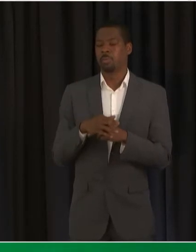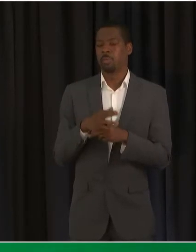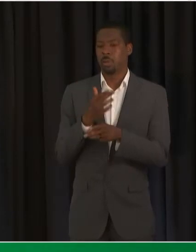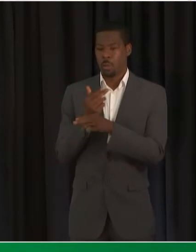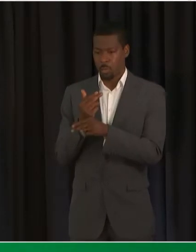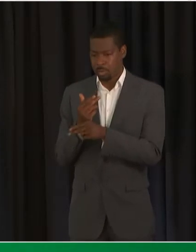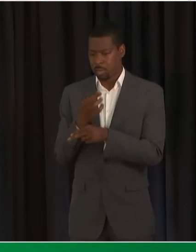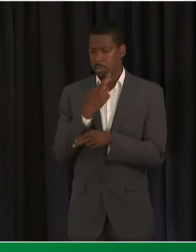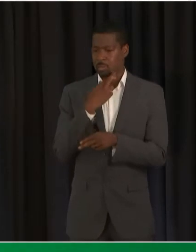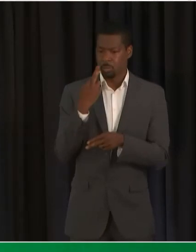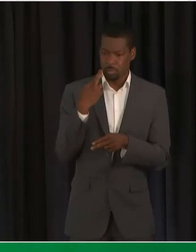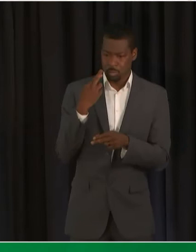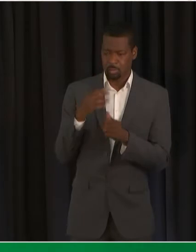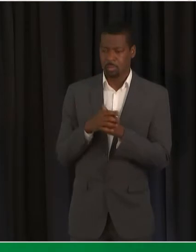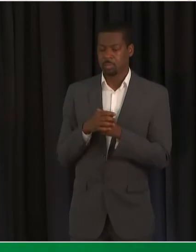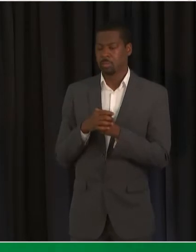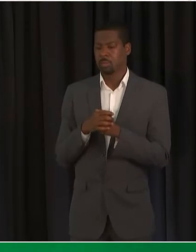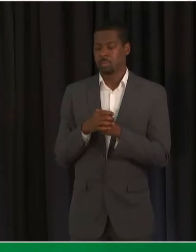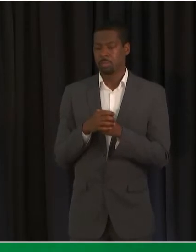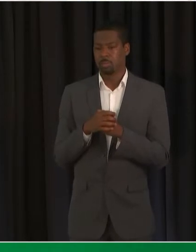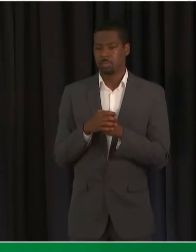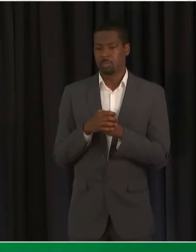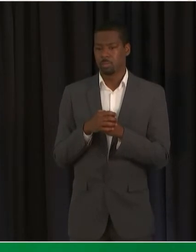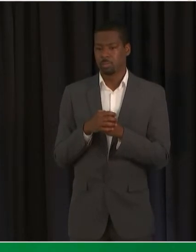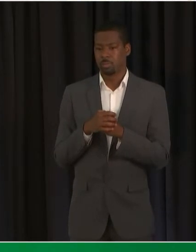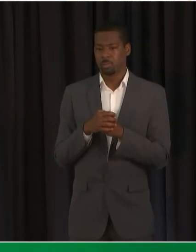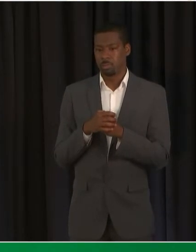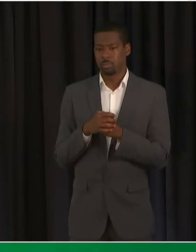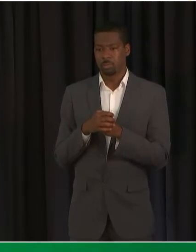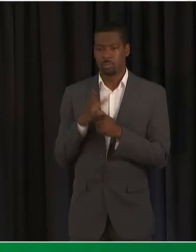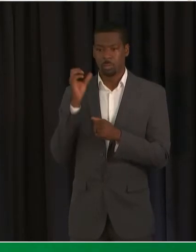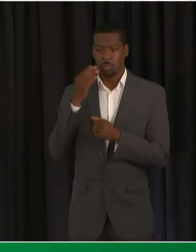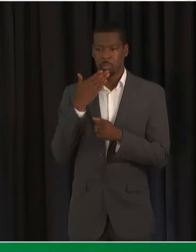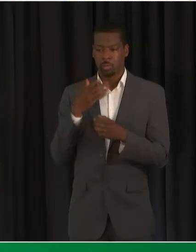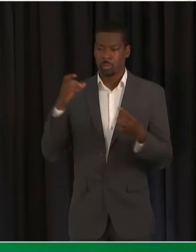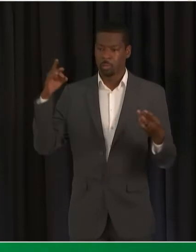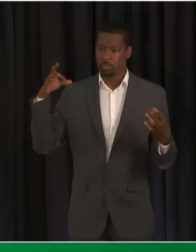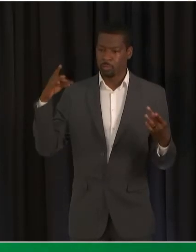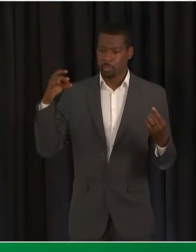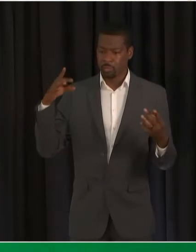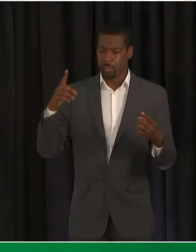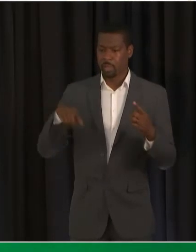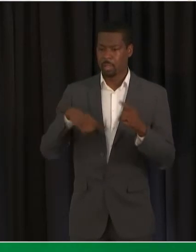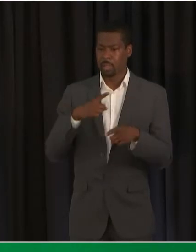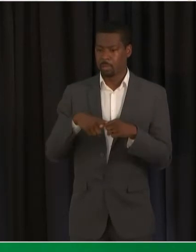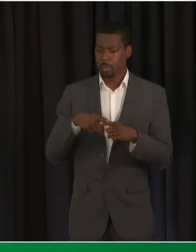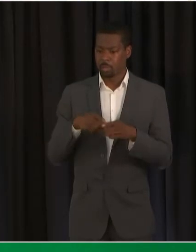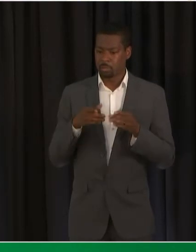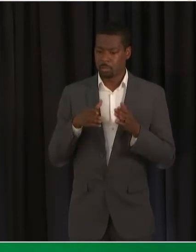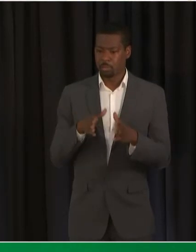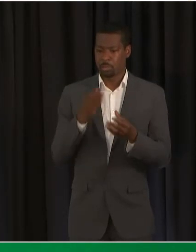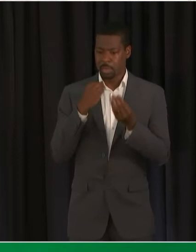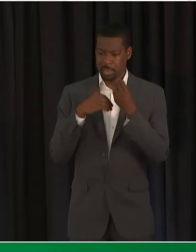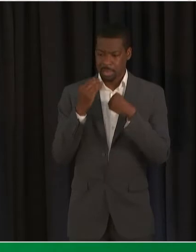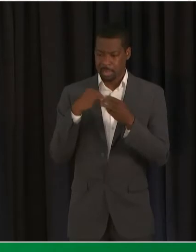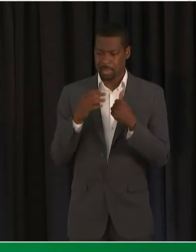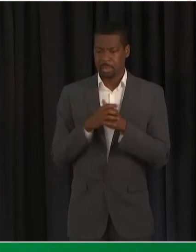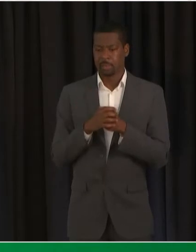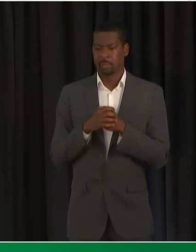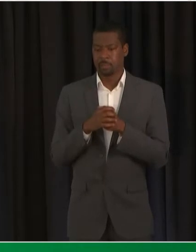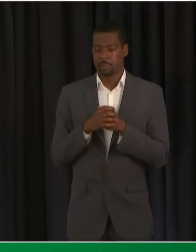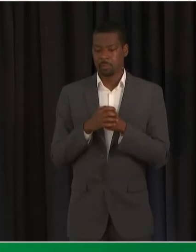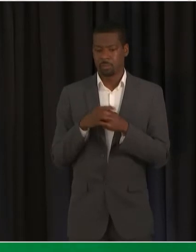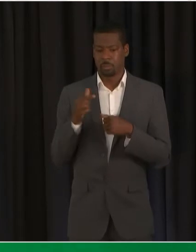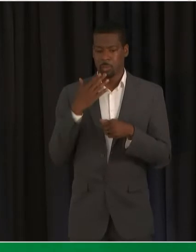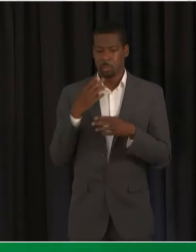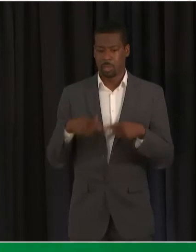the restaurant industry. Specifically, we've heard of a lot of good feedback regarding streeteries, and this is the